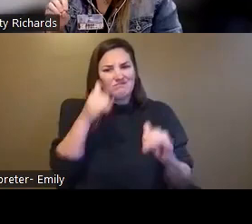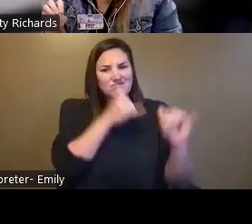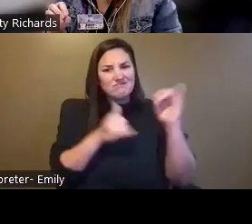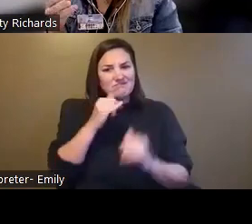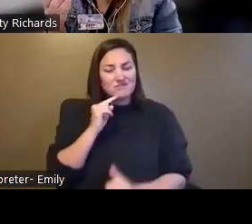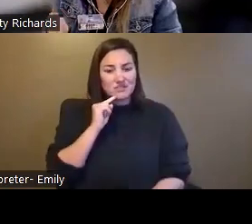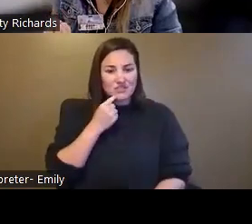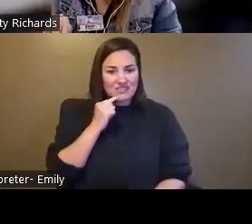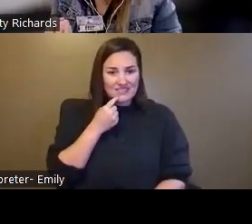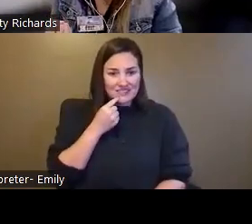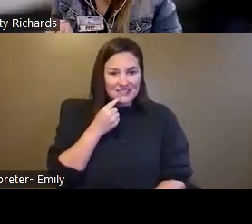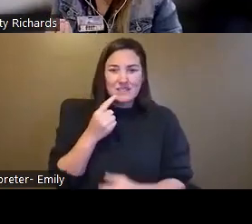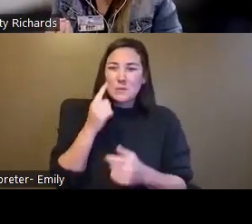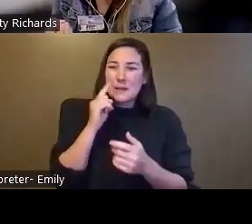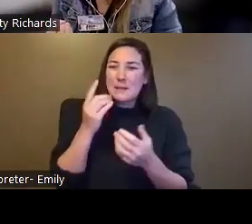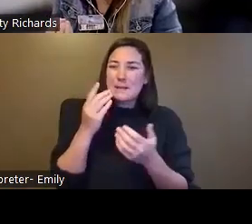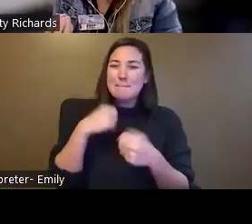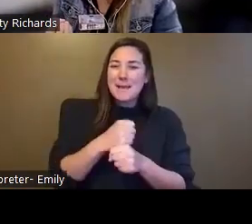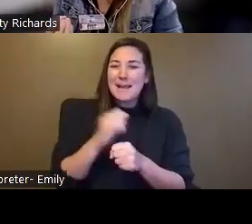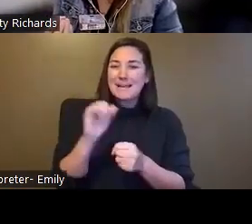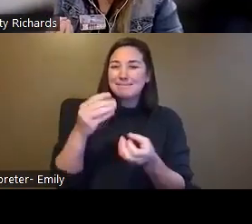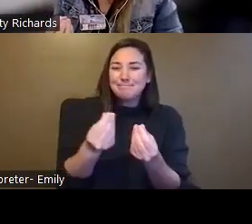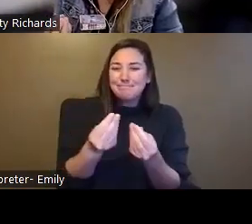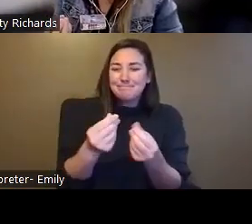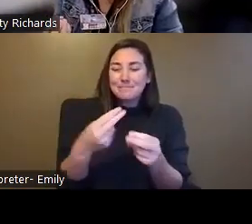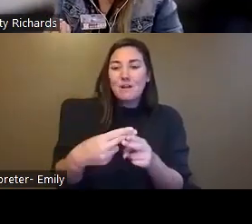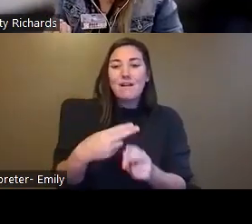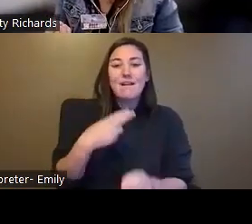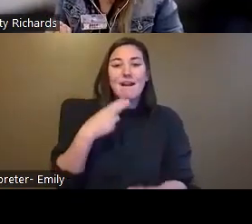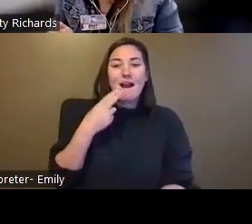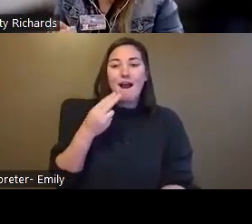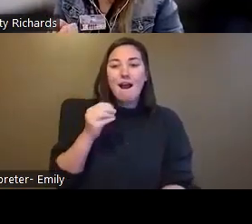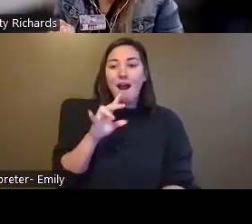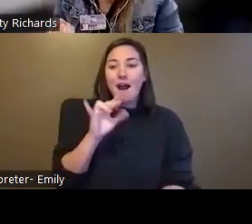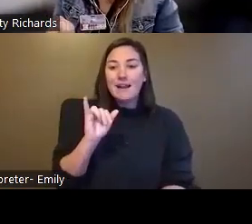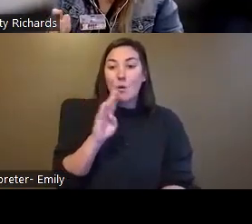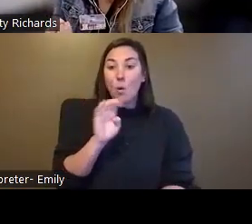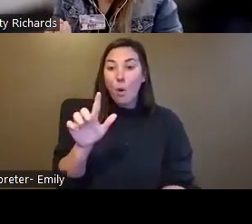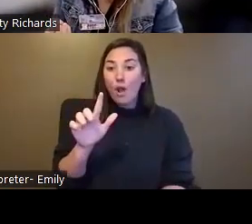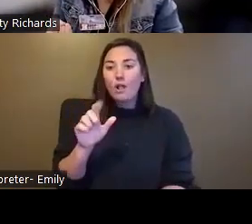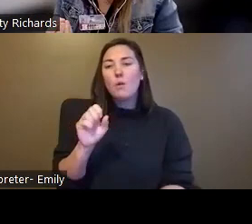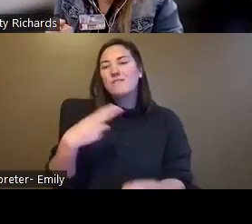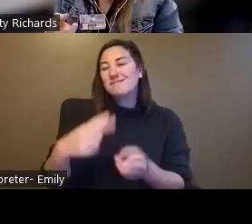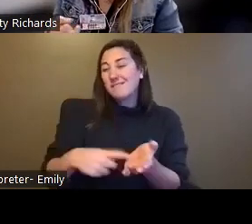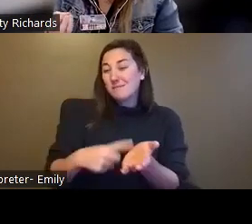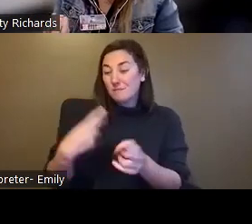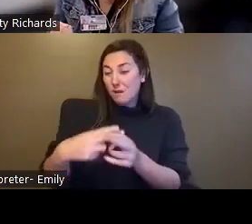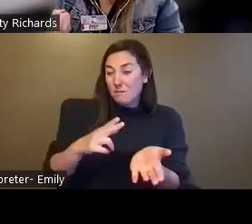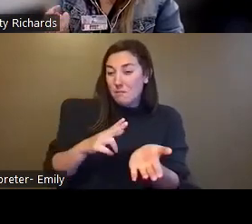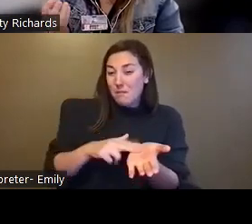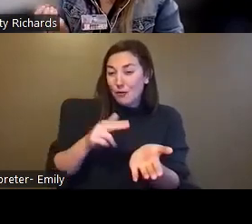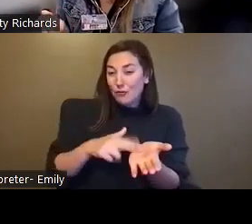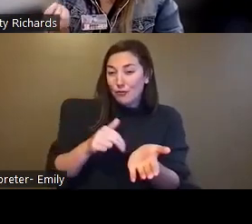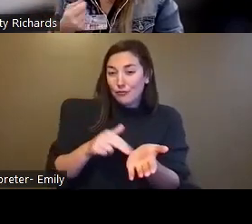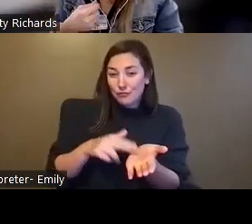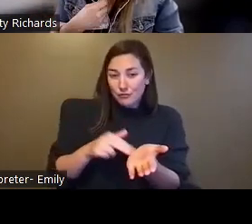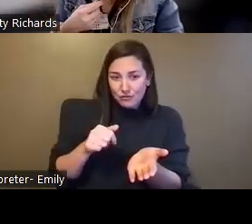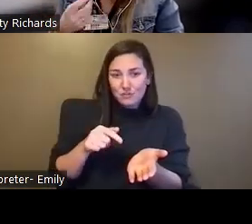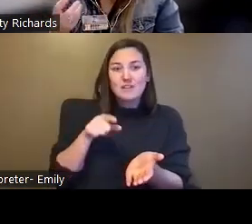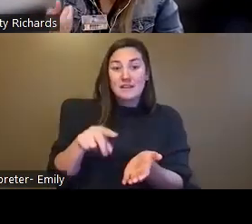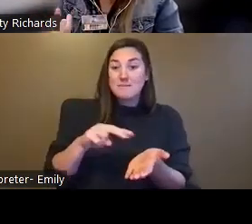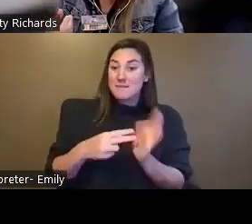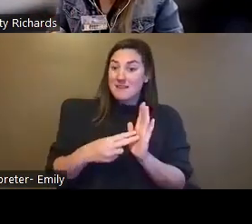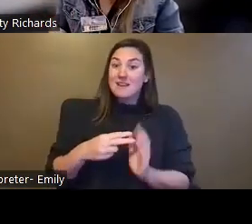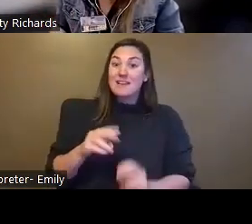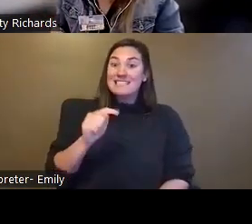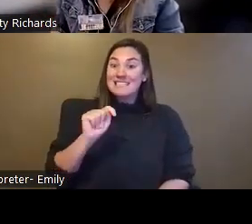They make the substance called honey oil or butter, and that concentration process makes the percentage of